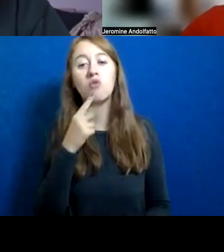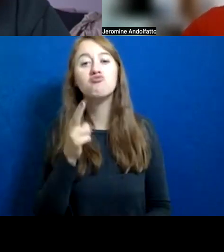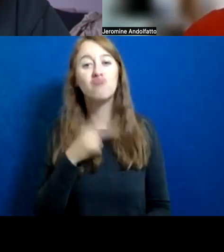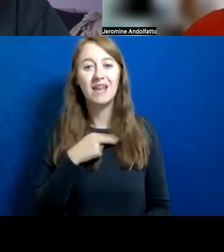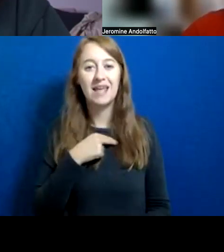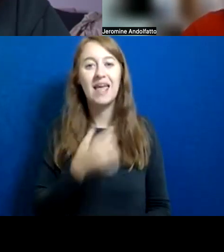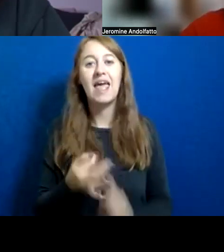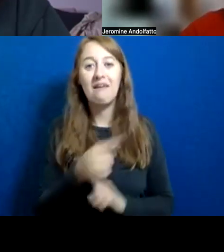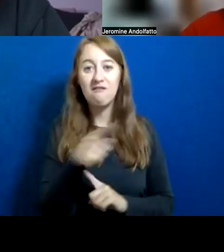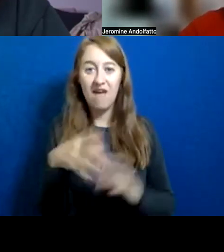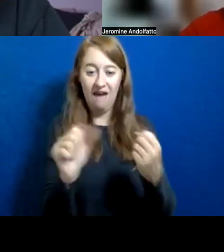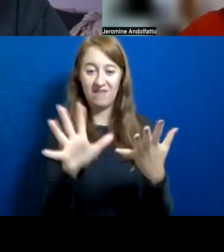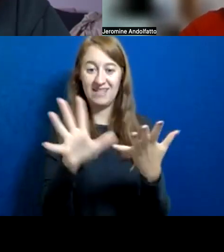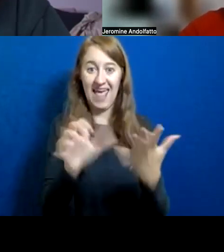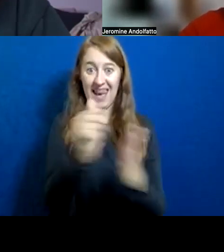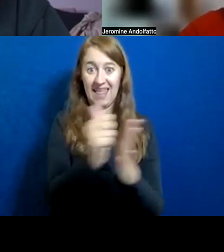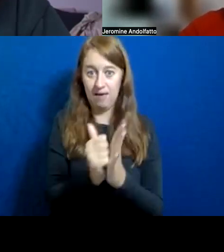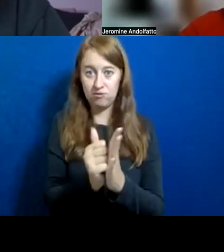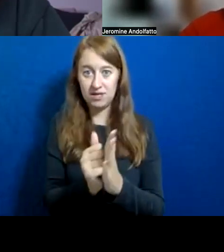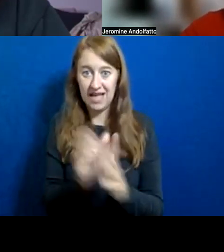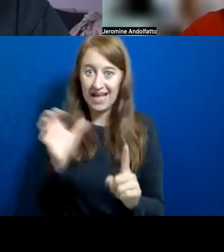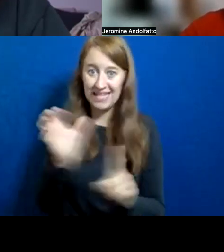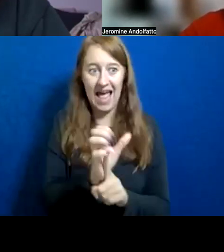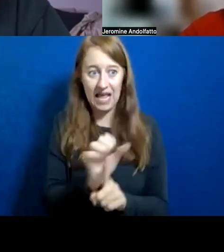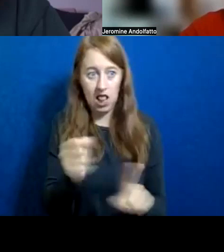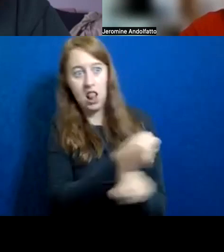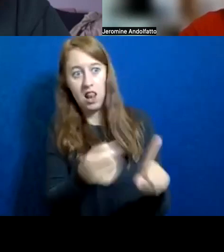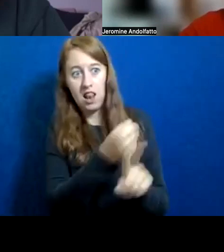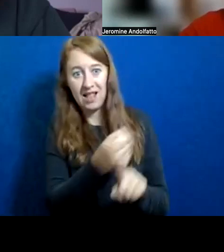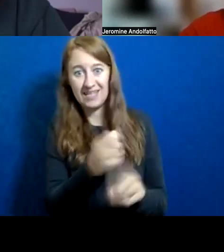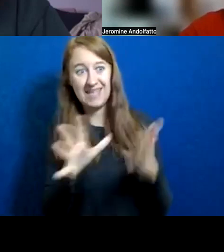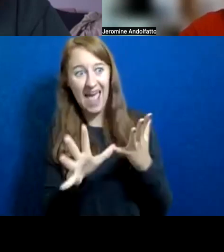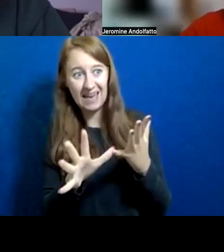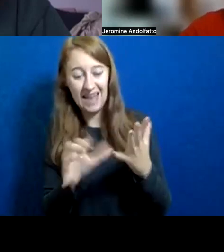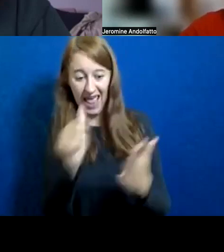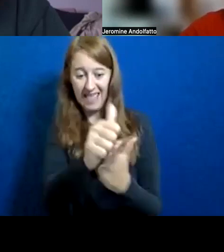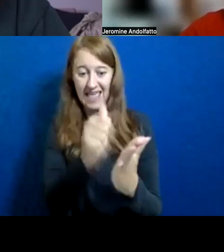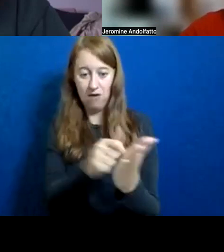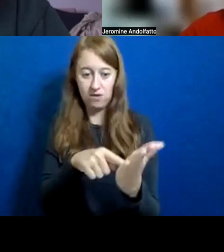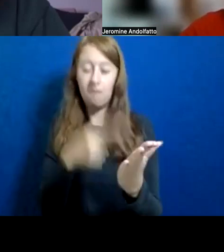accounts, anonymous accounts, attacking you for the work that you're doing, there's probably one or two people behind